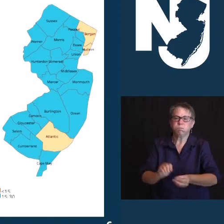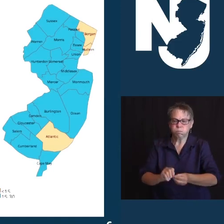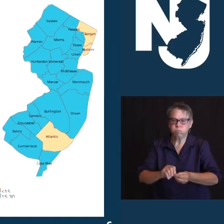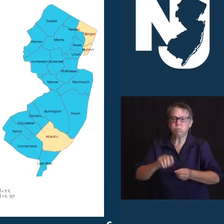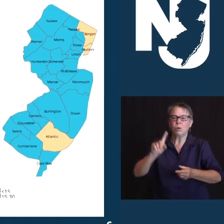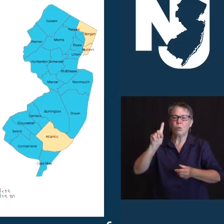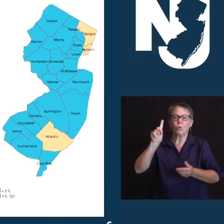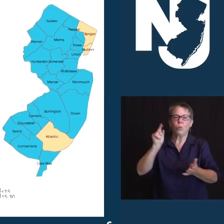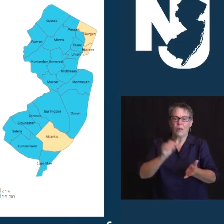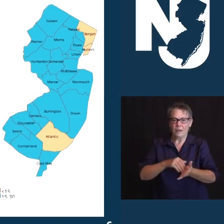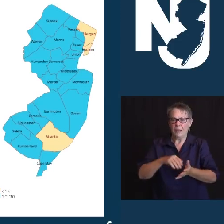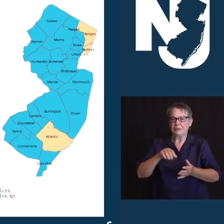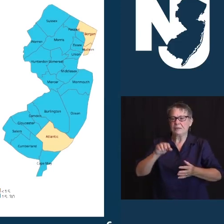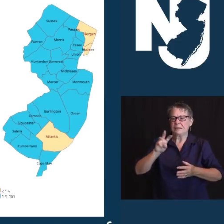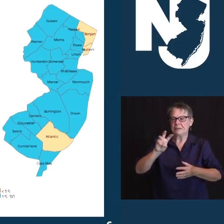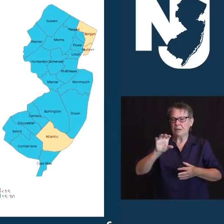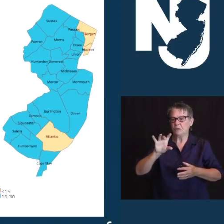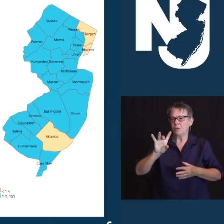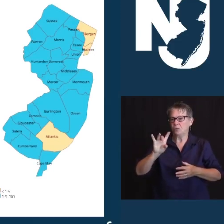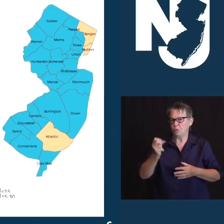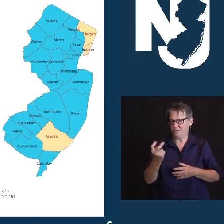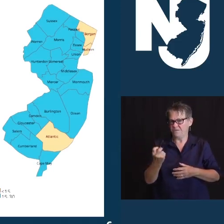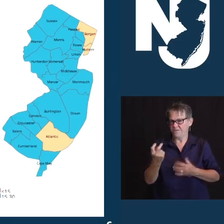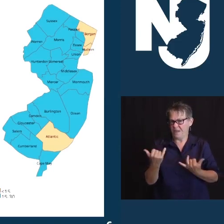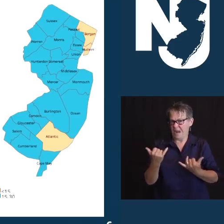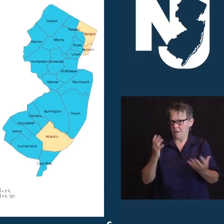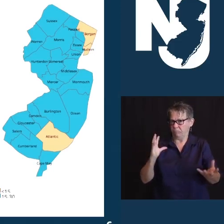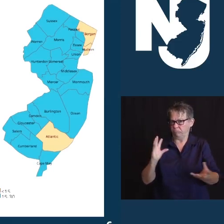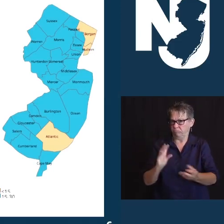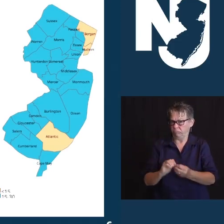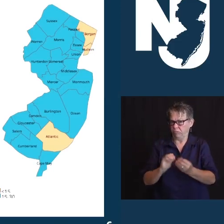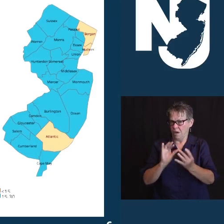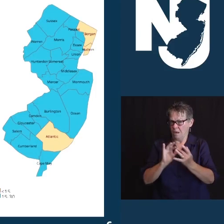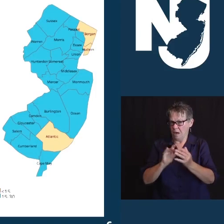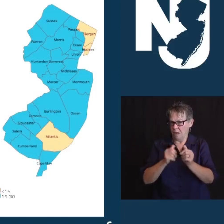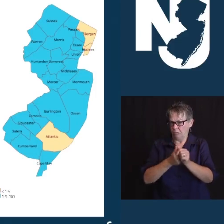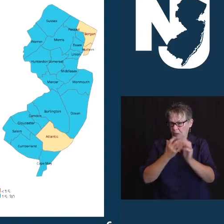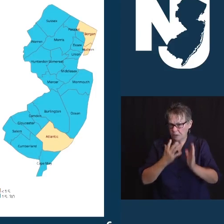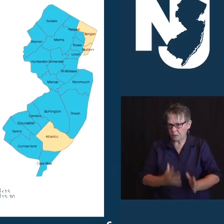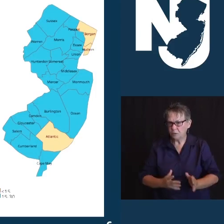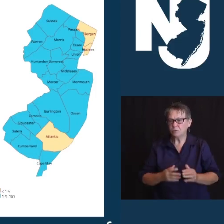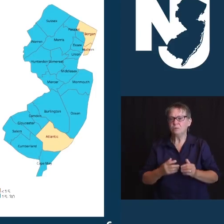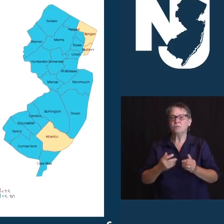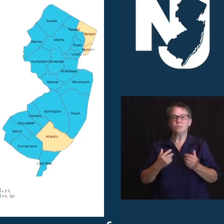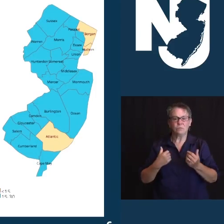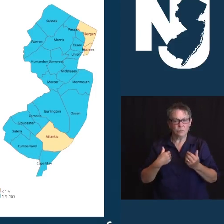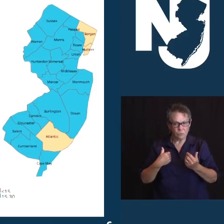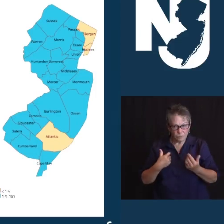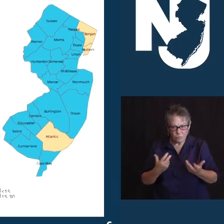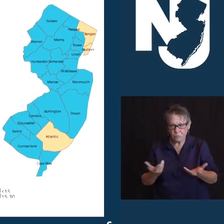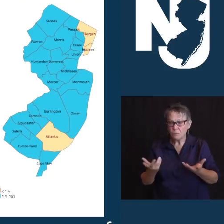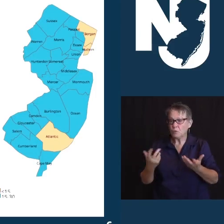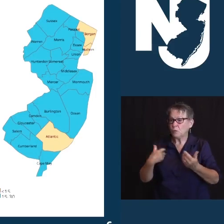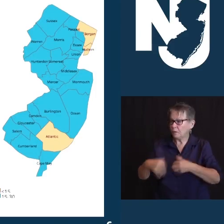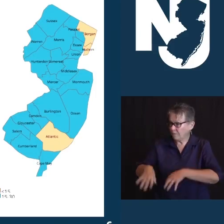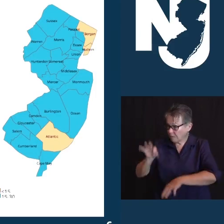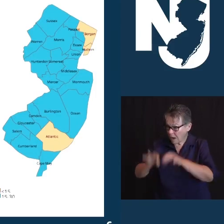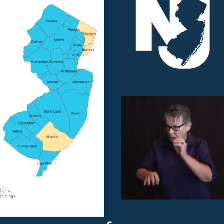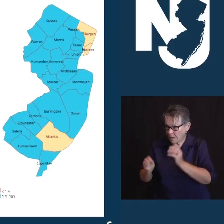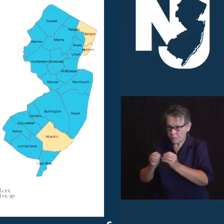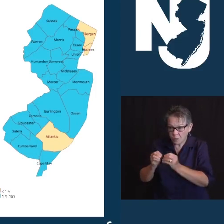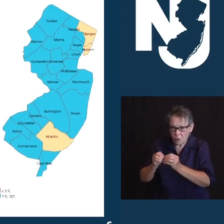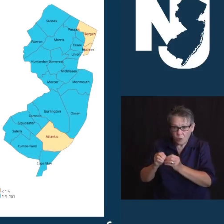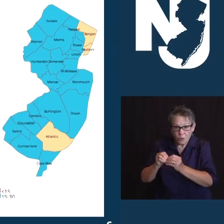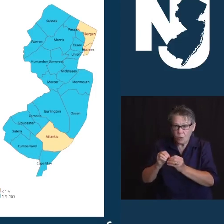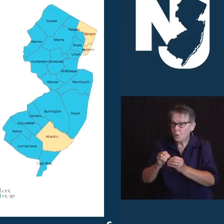1,612. We're also reporting increases in the percentage of cases being followed up within the first 24 hours, and that's also good